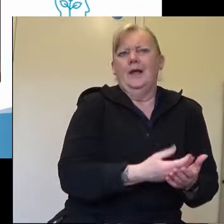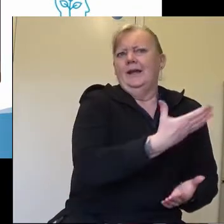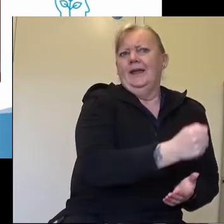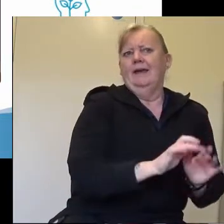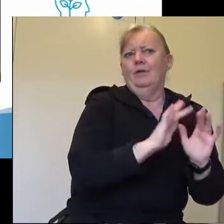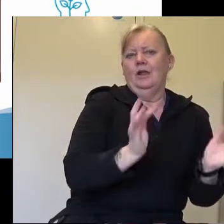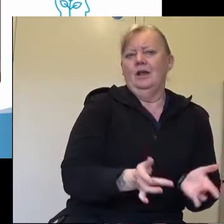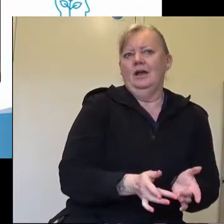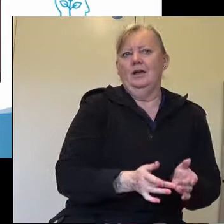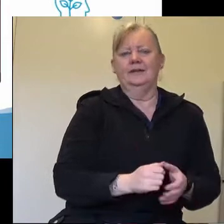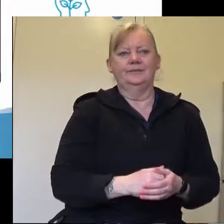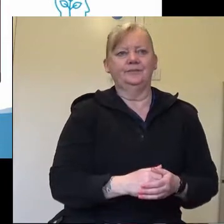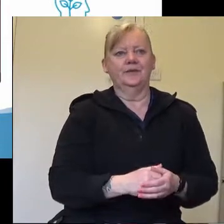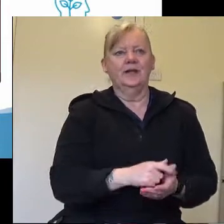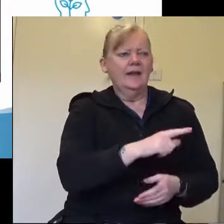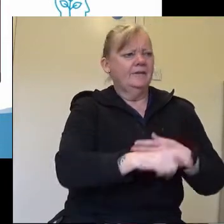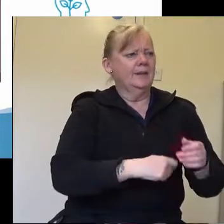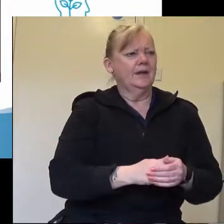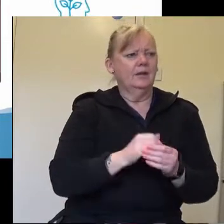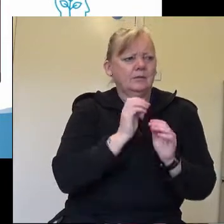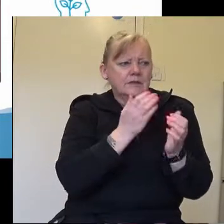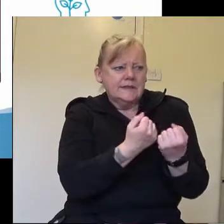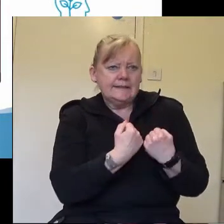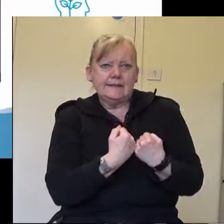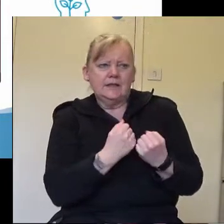received online, becoming withdrawn and very